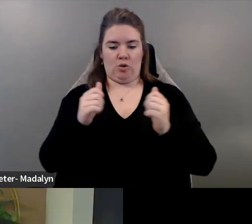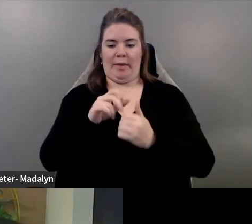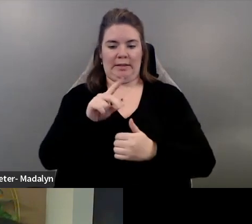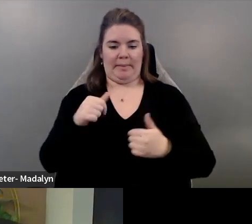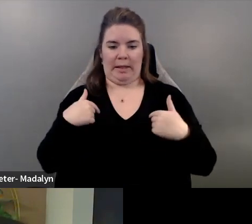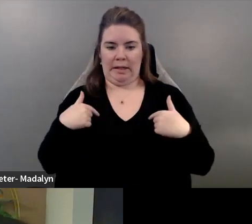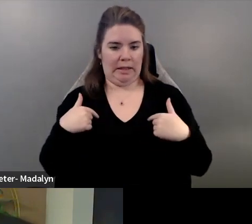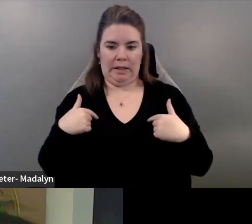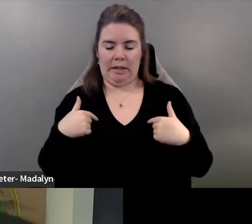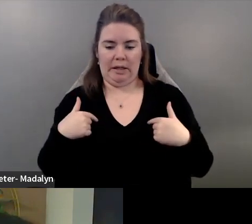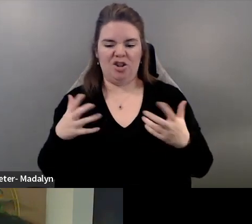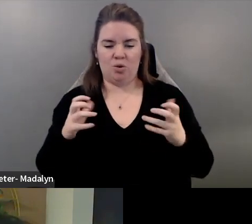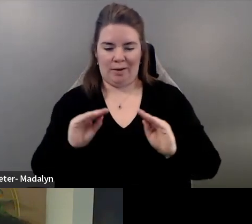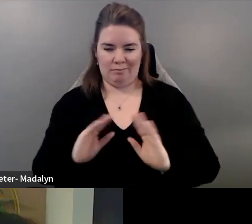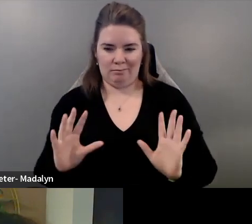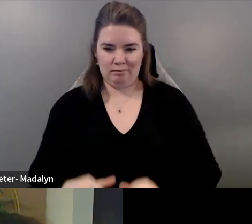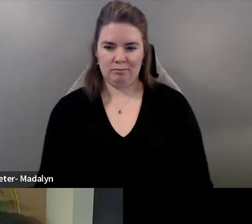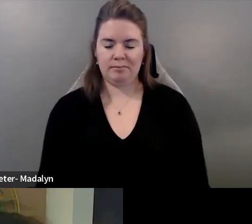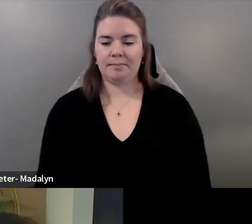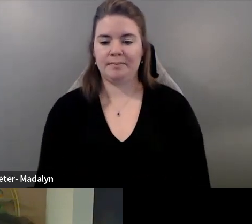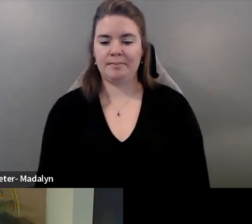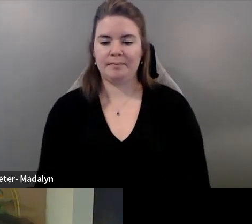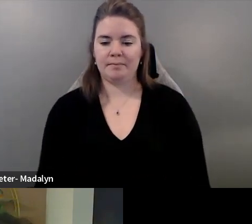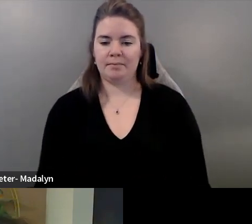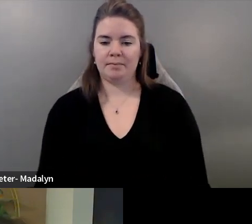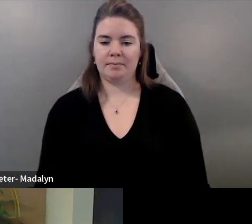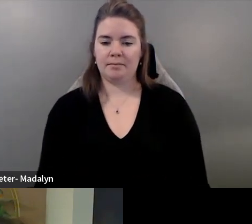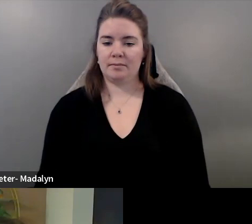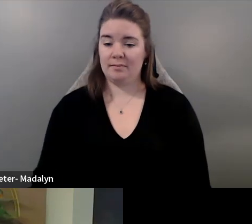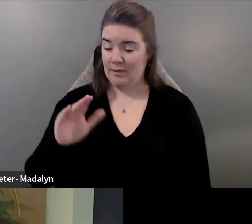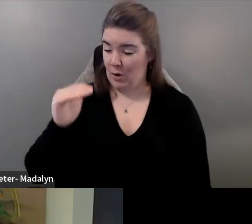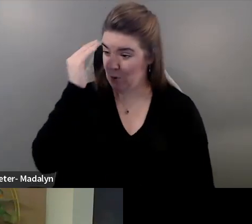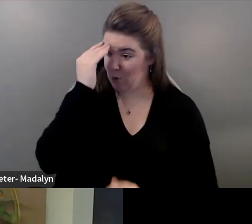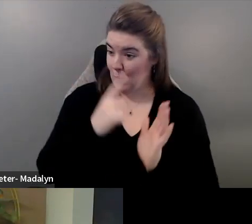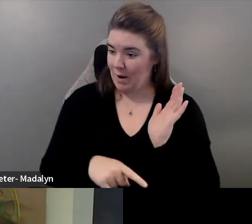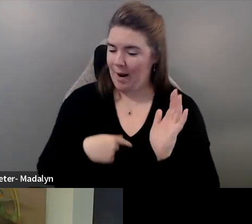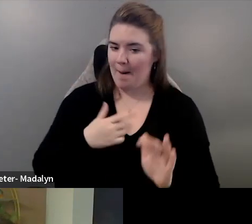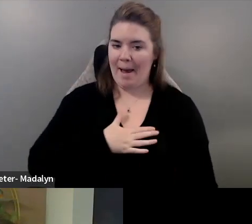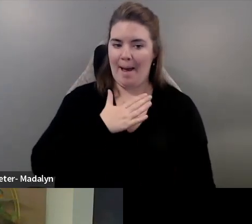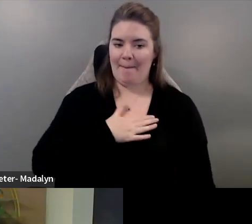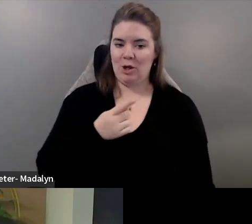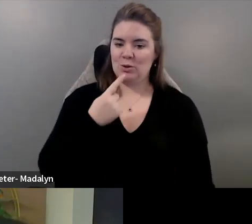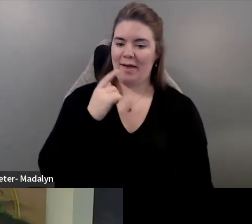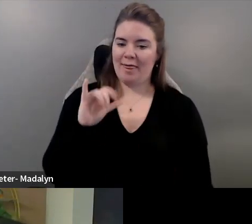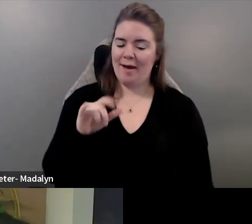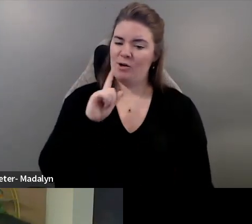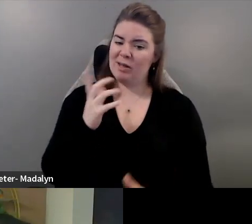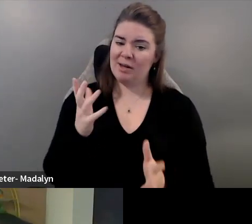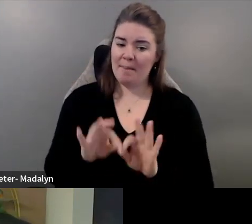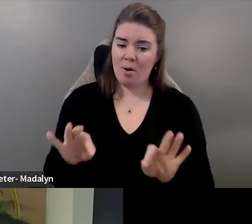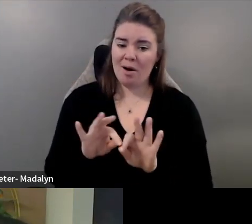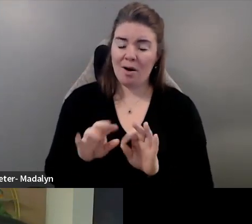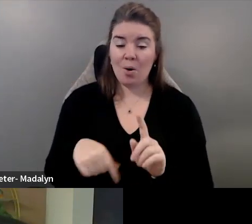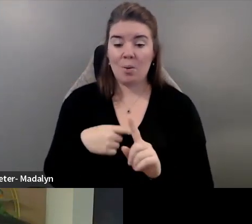So just to make that clear. You know what, Dr. Anderson, I'm glad you said that, because it is important. When I talk about we